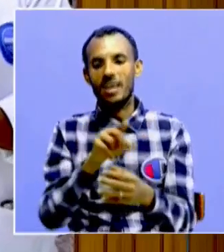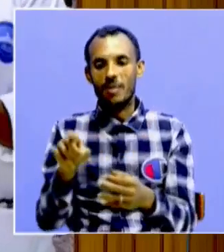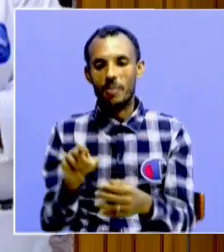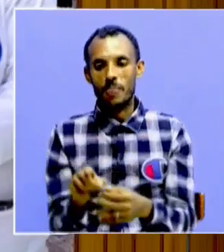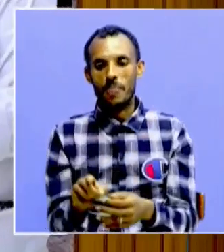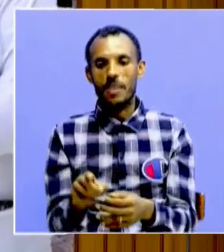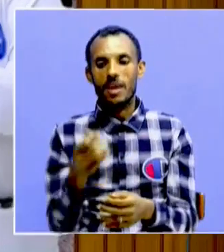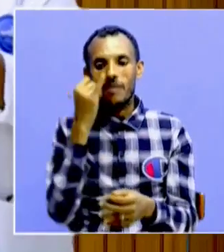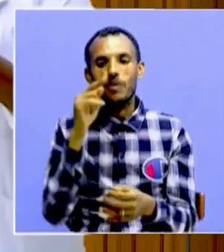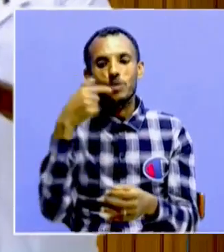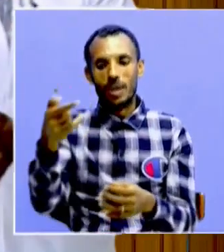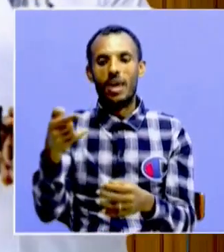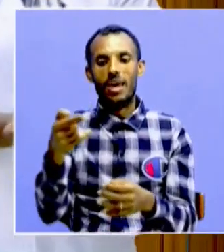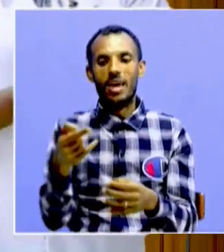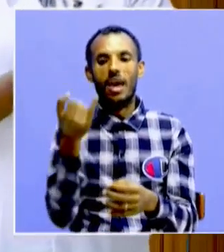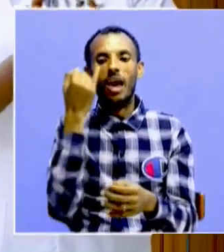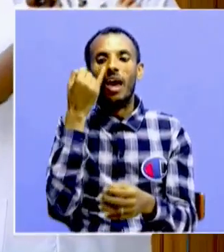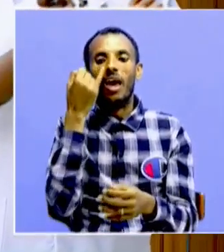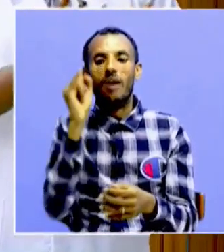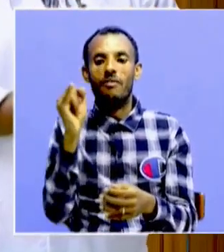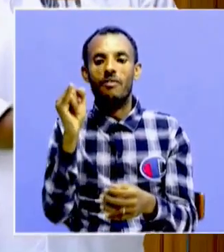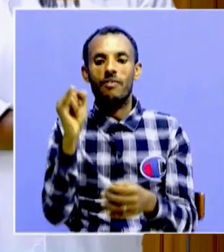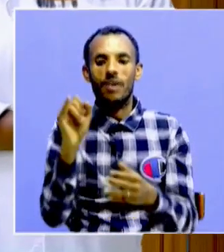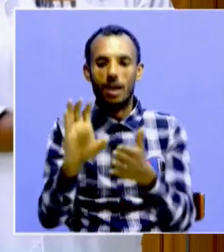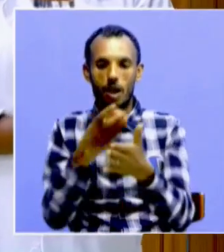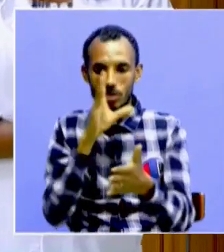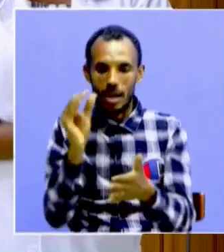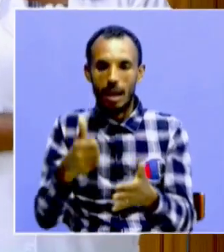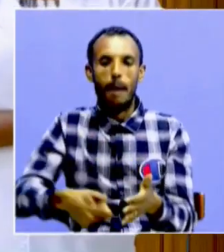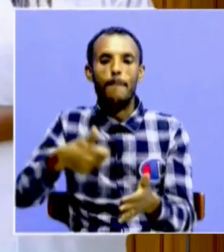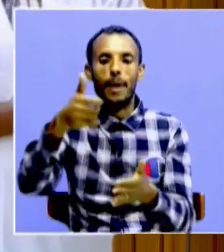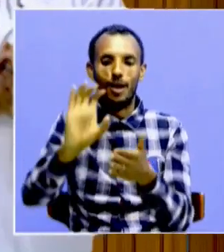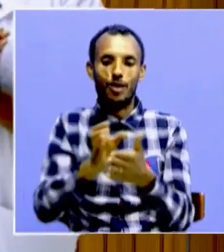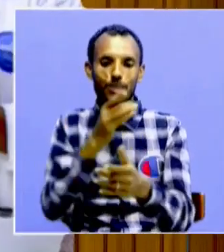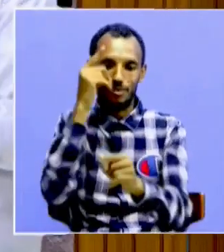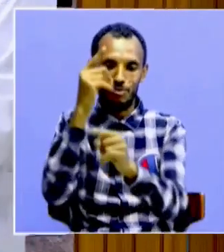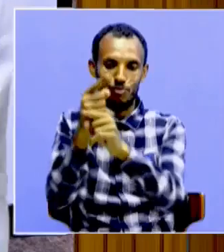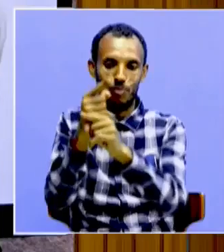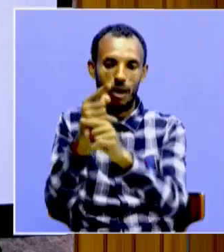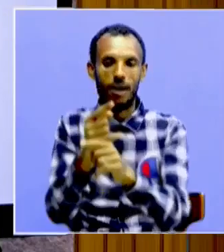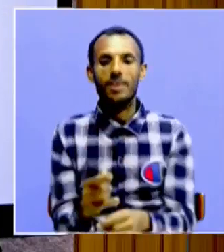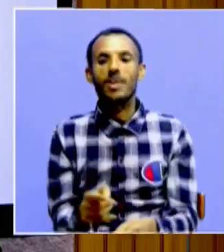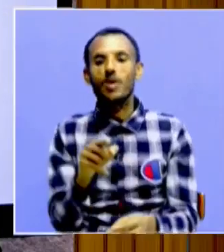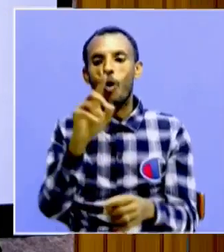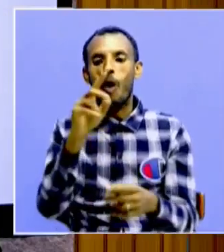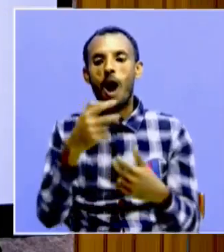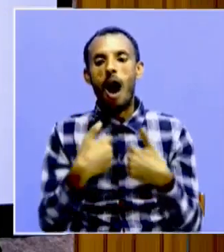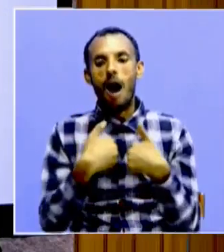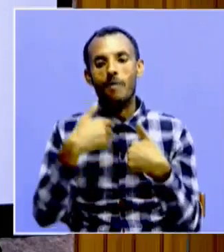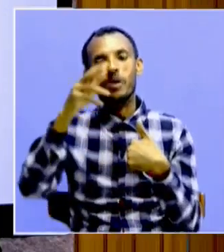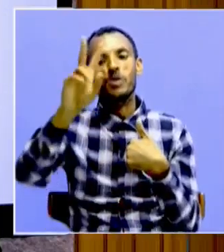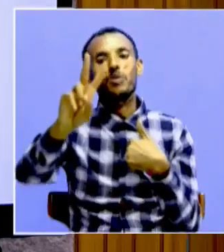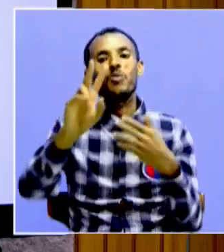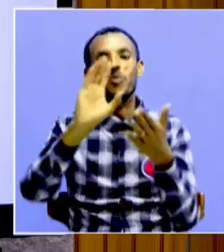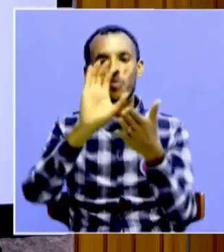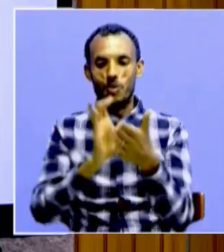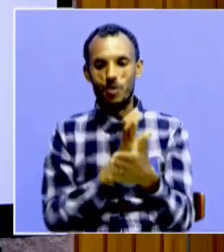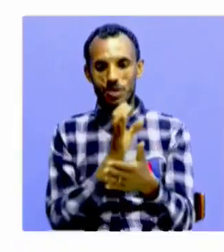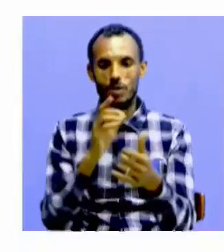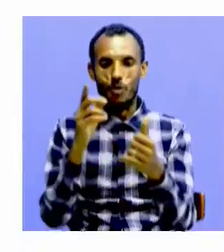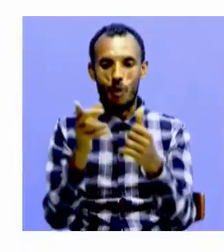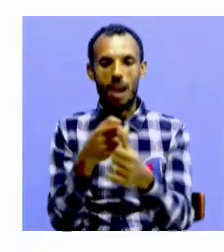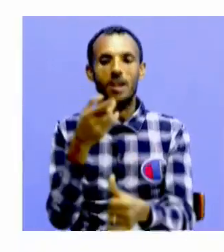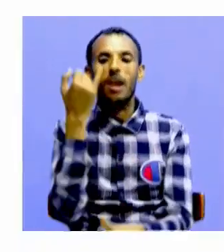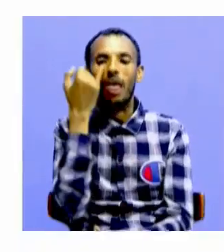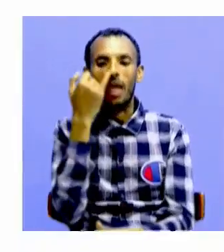If you say if clause and main clause, you're correct. We have two clauses. These are the if